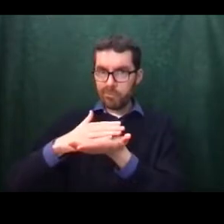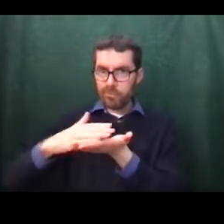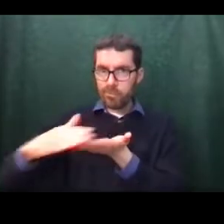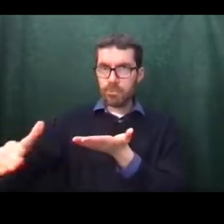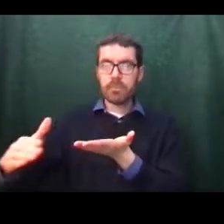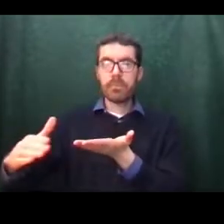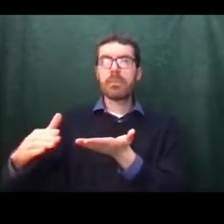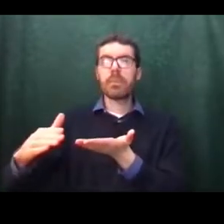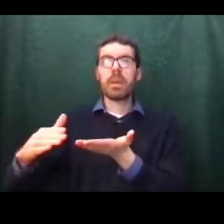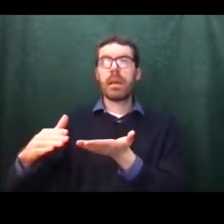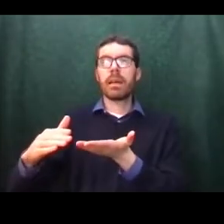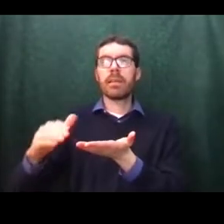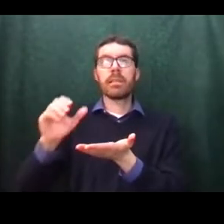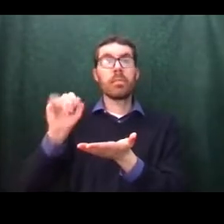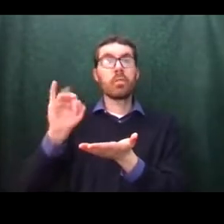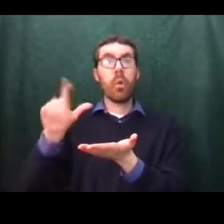and